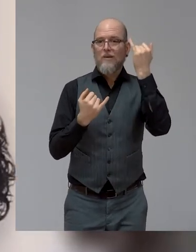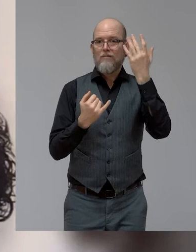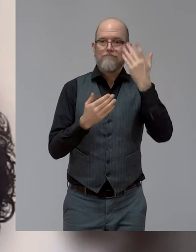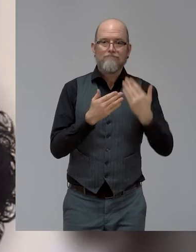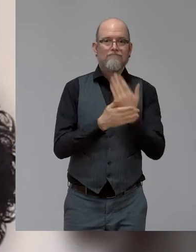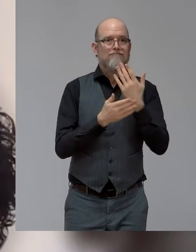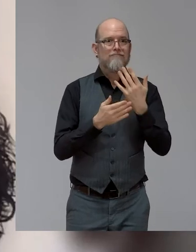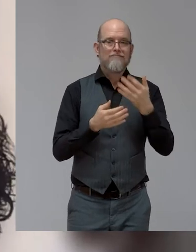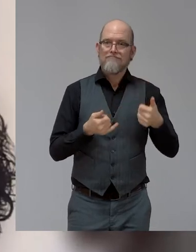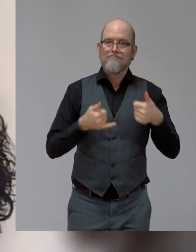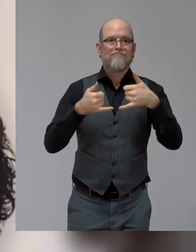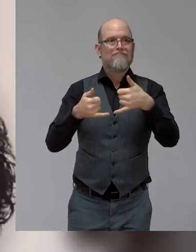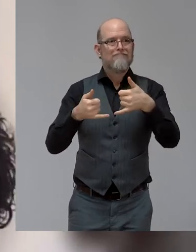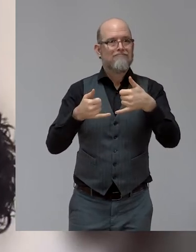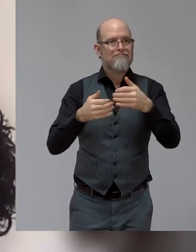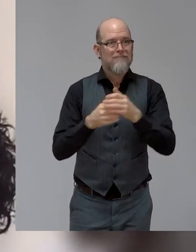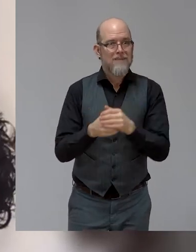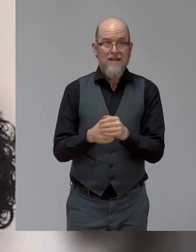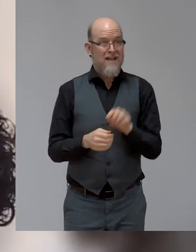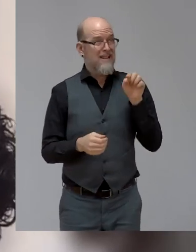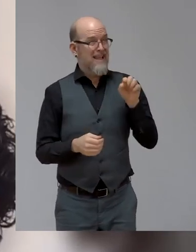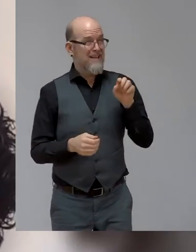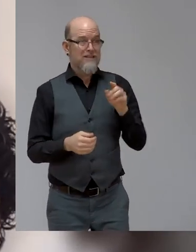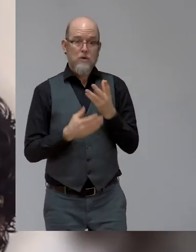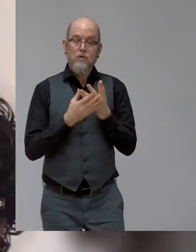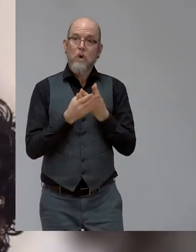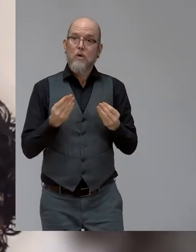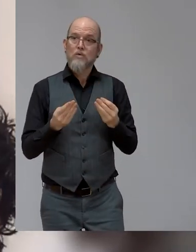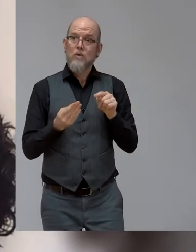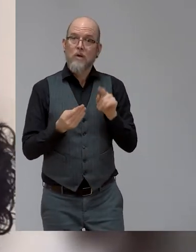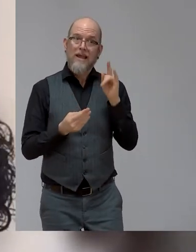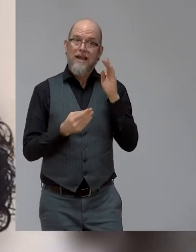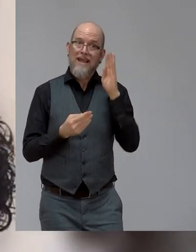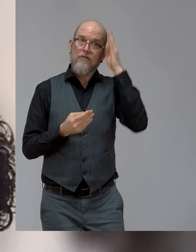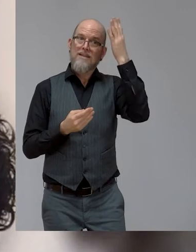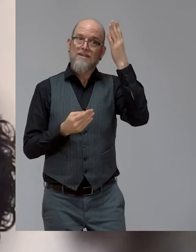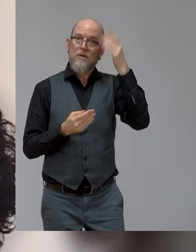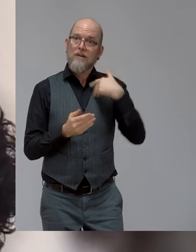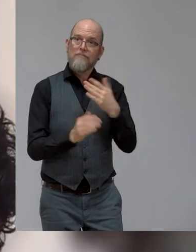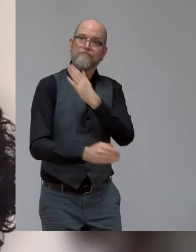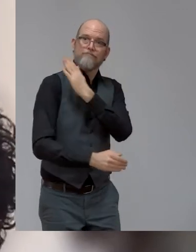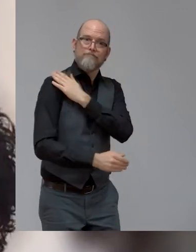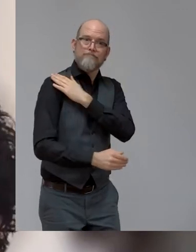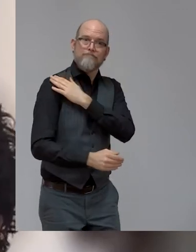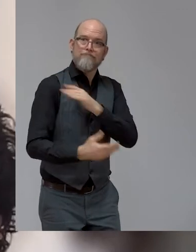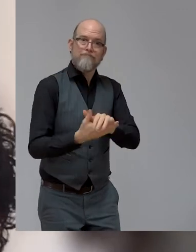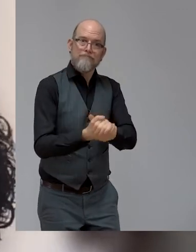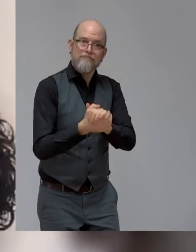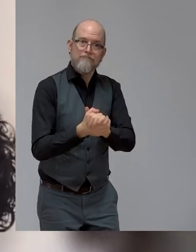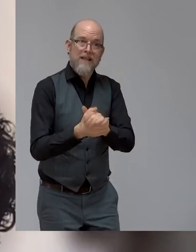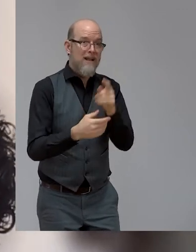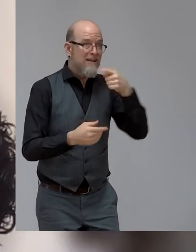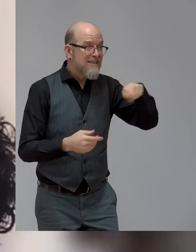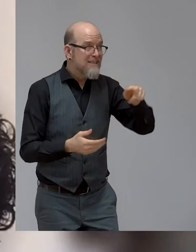and innovative solutions that facilitate employment for people with disabilities. During the Zero Project calls for nominations, the